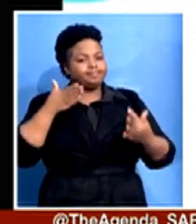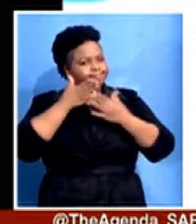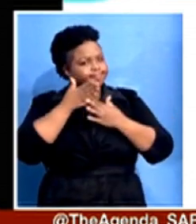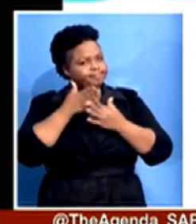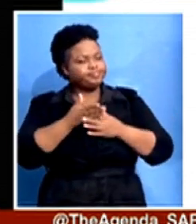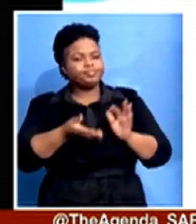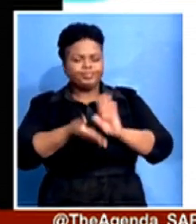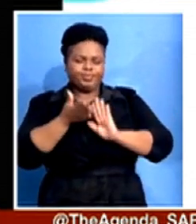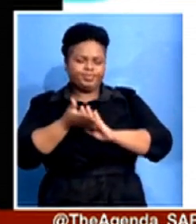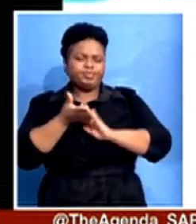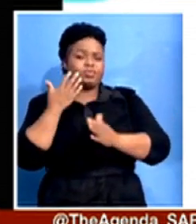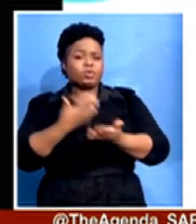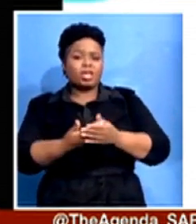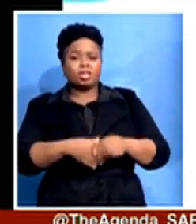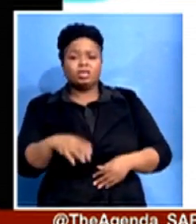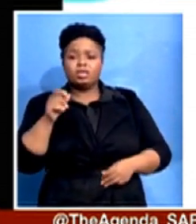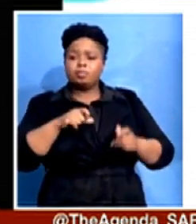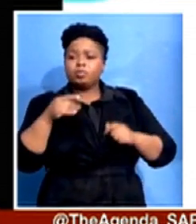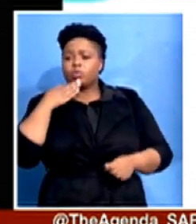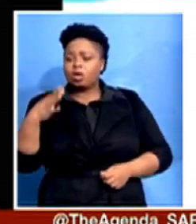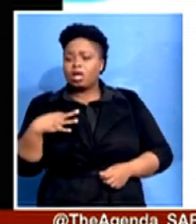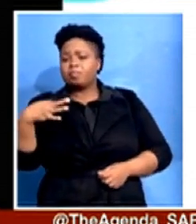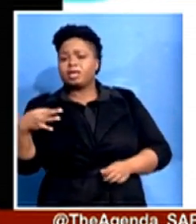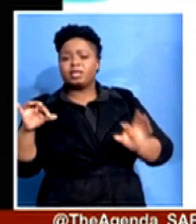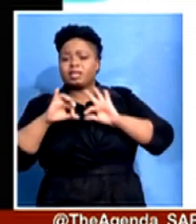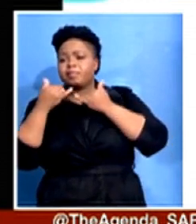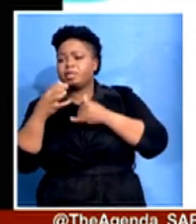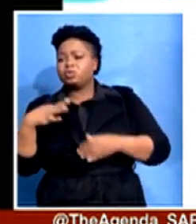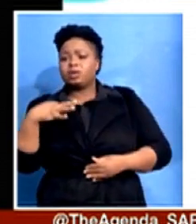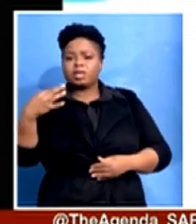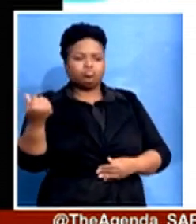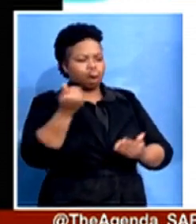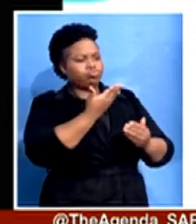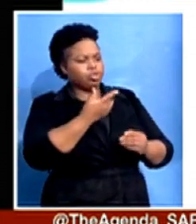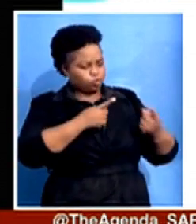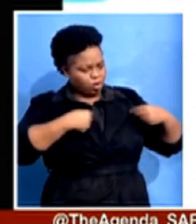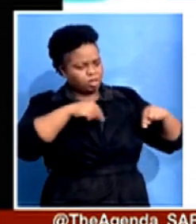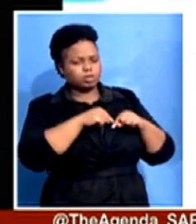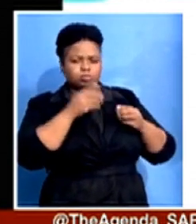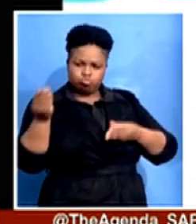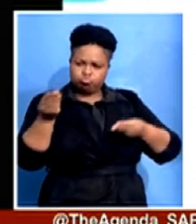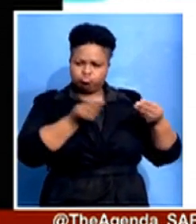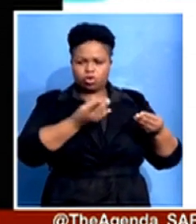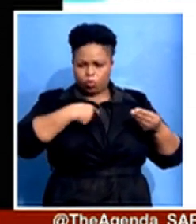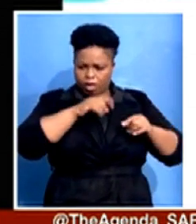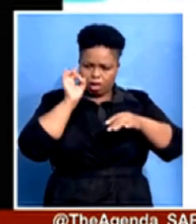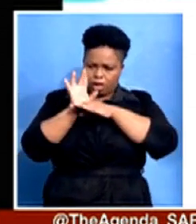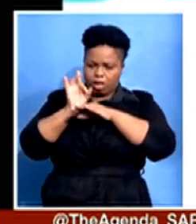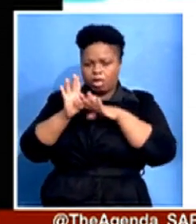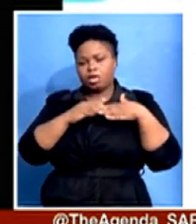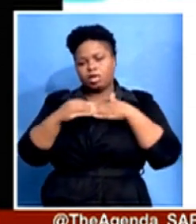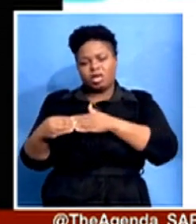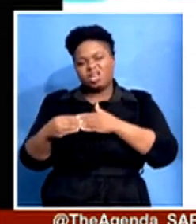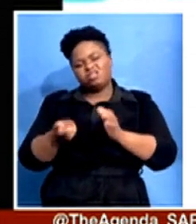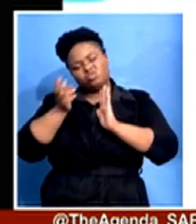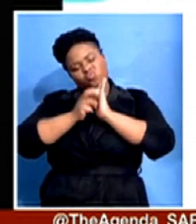even prior to them submitting their applications to us. We want to guide and indicate what are the regulatory requirements. So we're